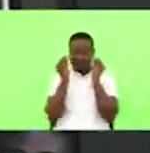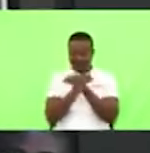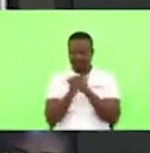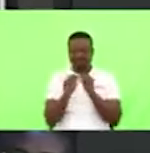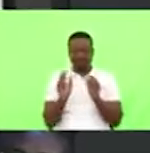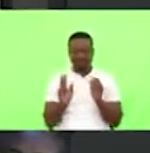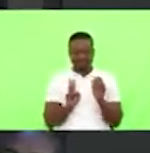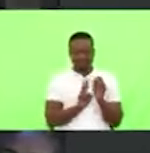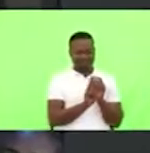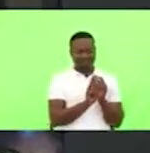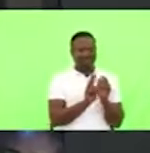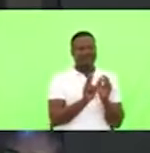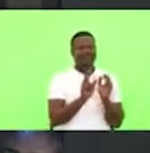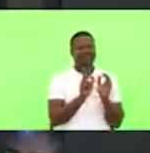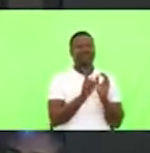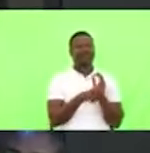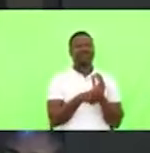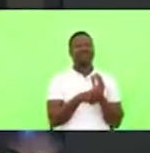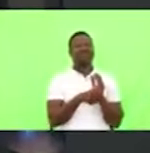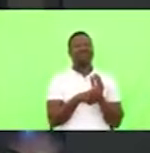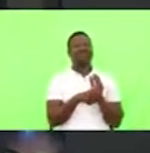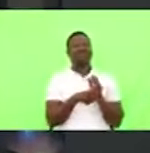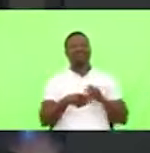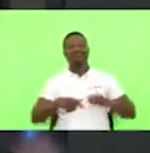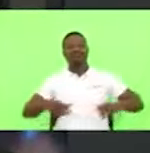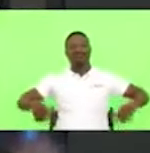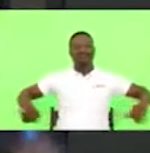the man, as usual, chatted the whole place.